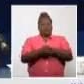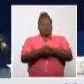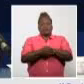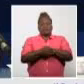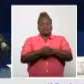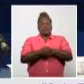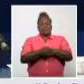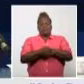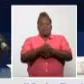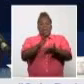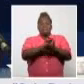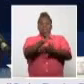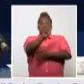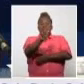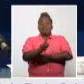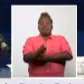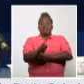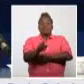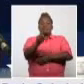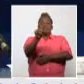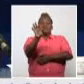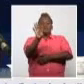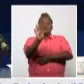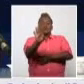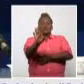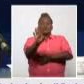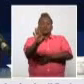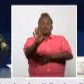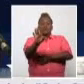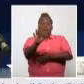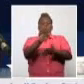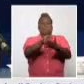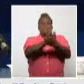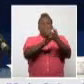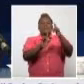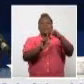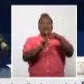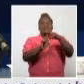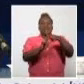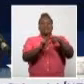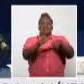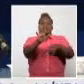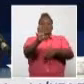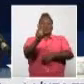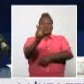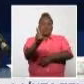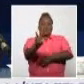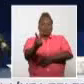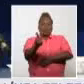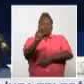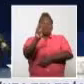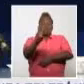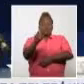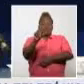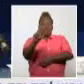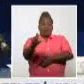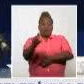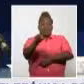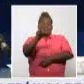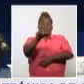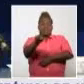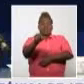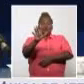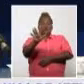52, in Villa Clara 158, in Cienfuegos 11, in Santo